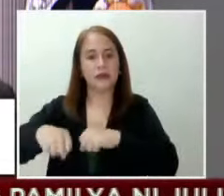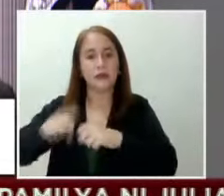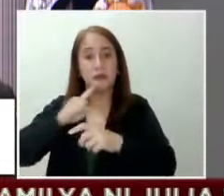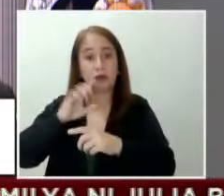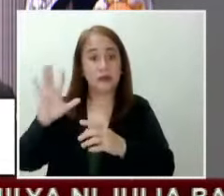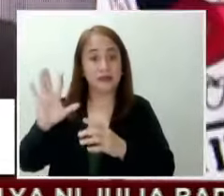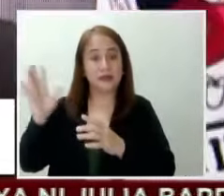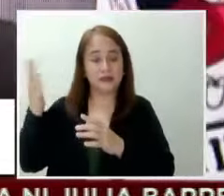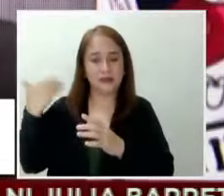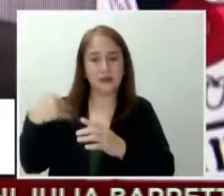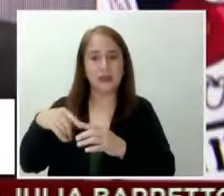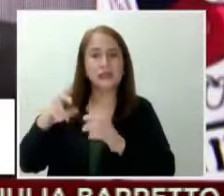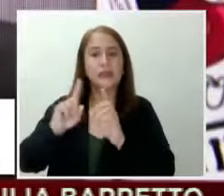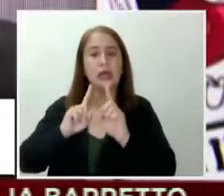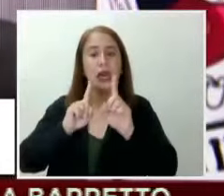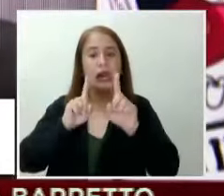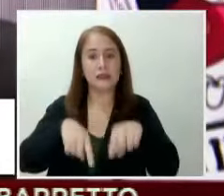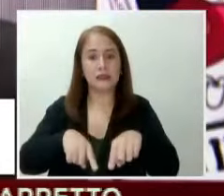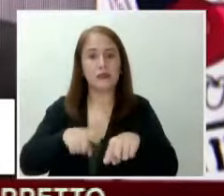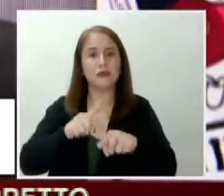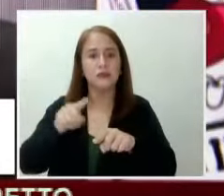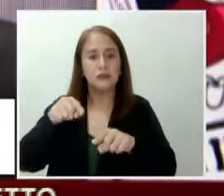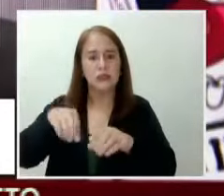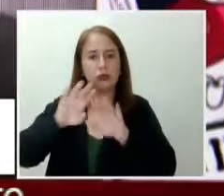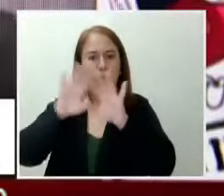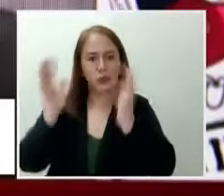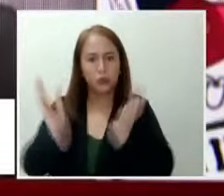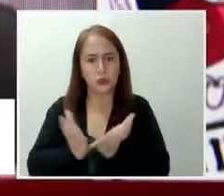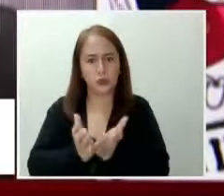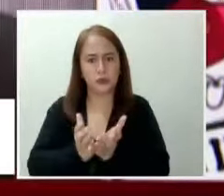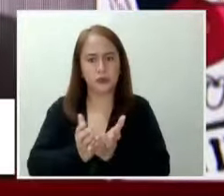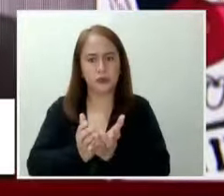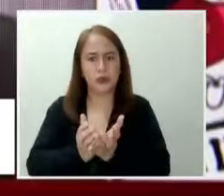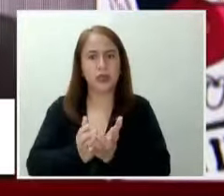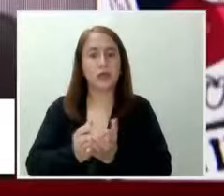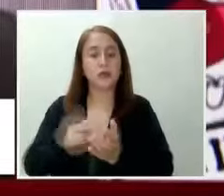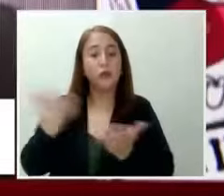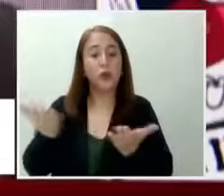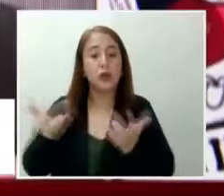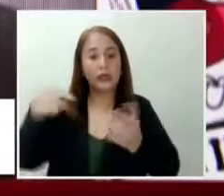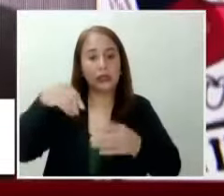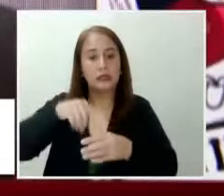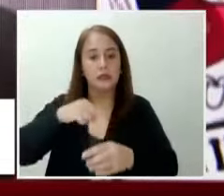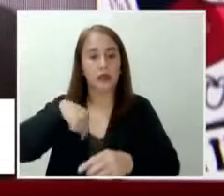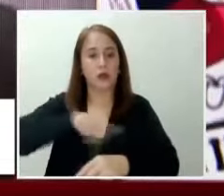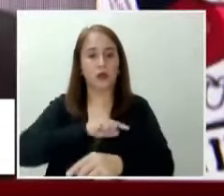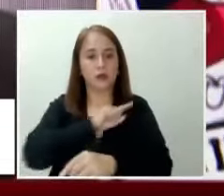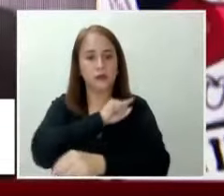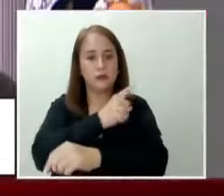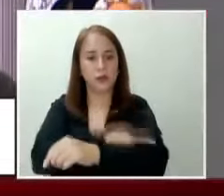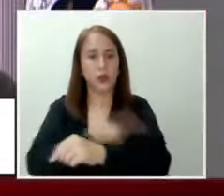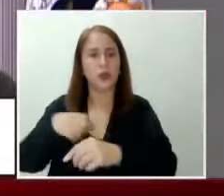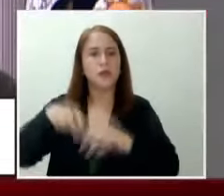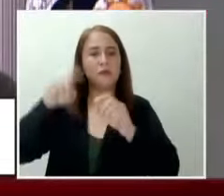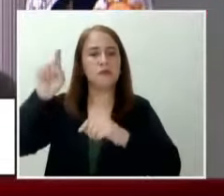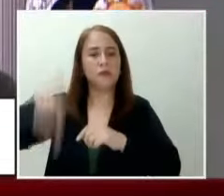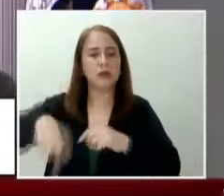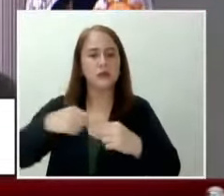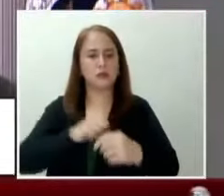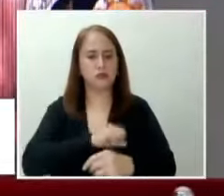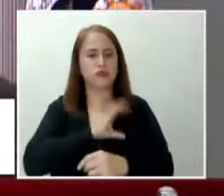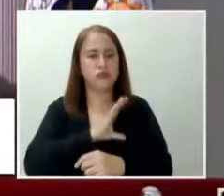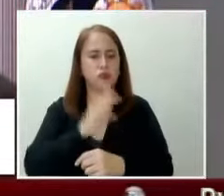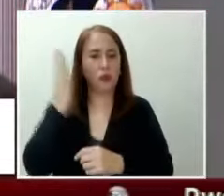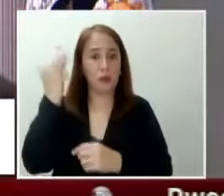is global and that lies within our power. We must have the courage because if you